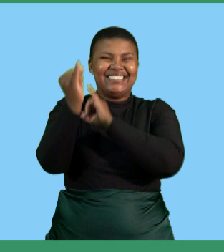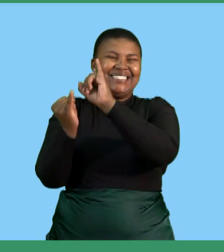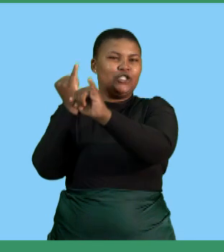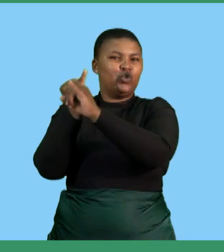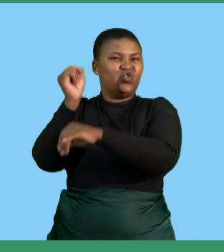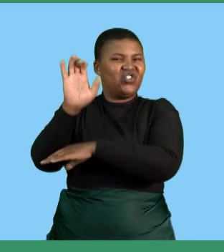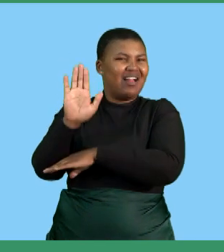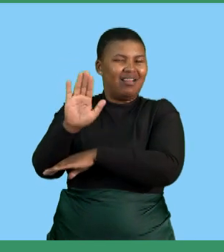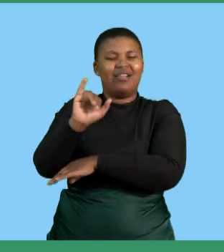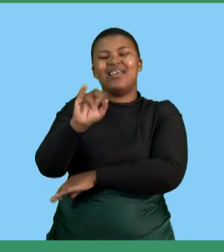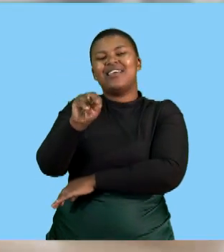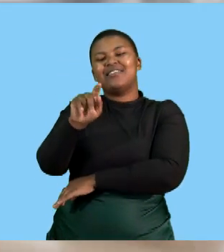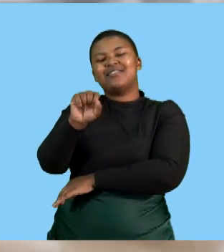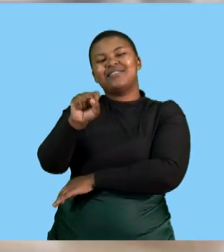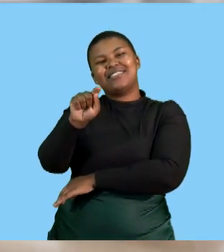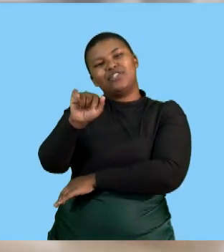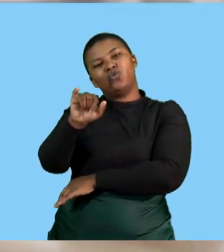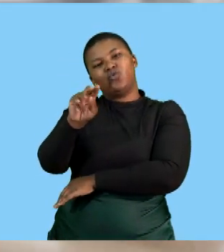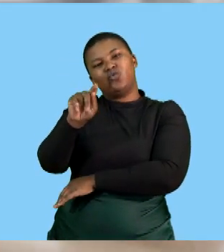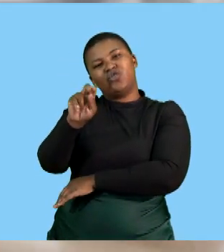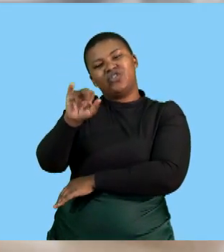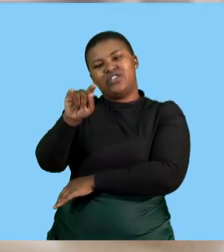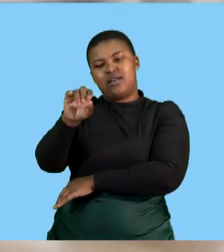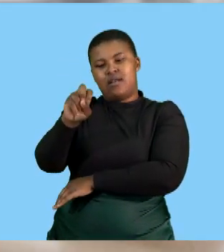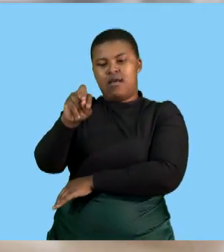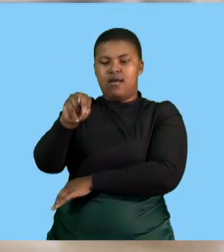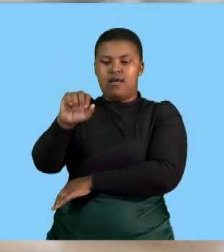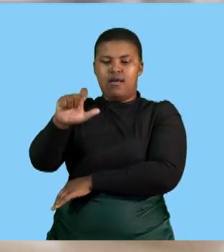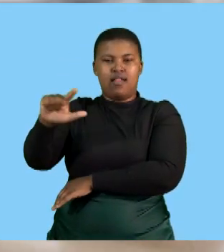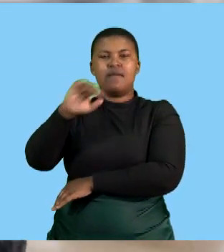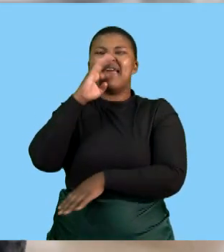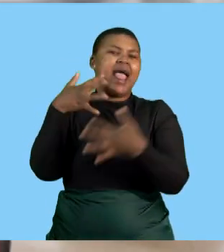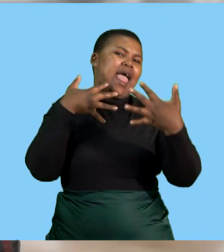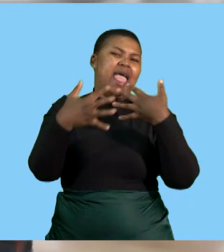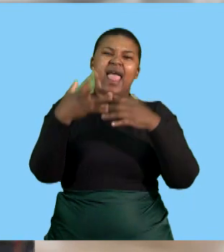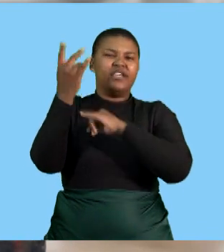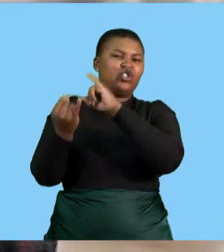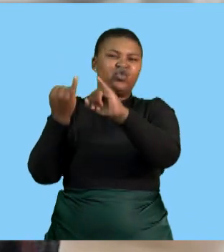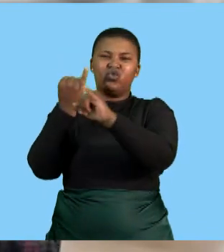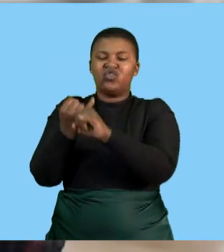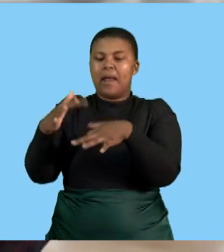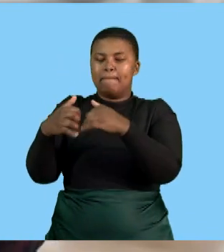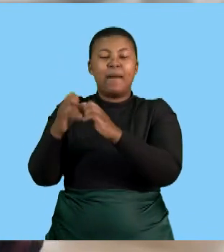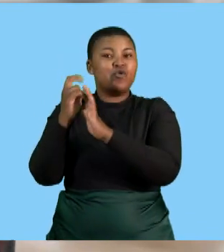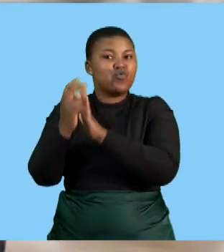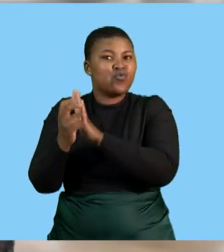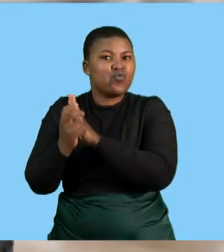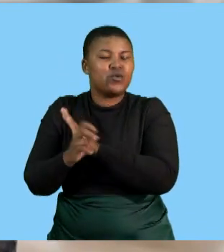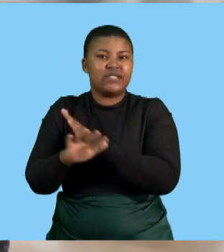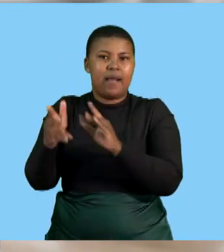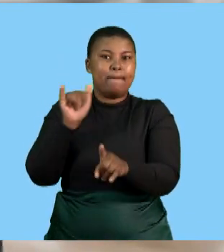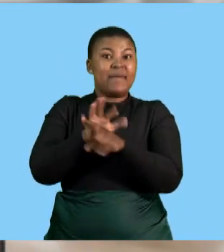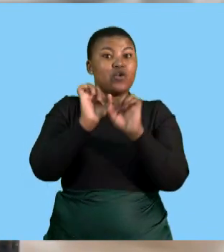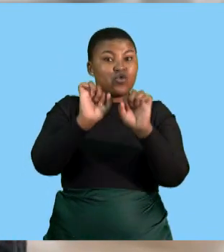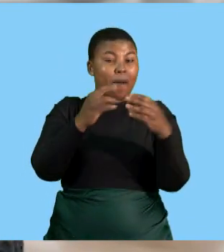the institutional environment. So it can also be any institutions that makes rules which can